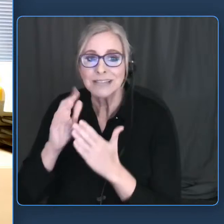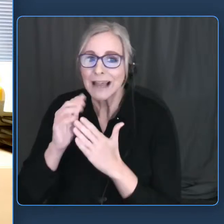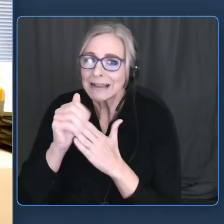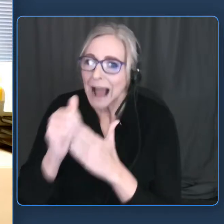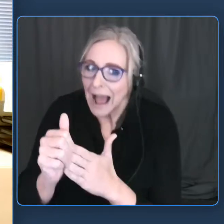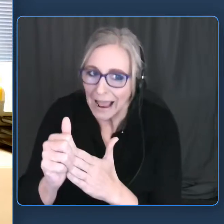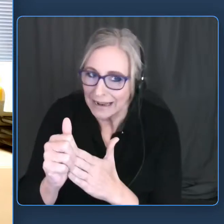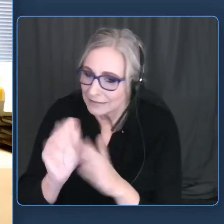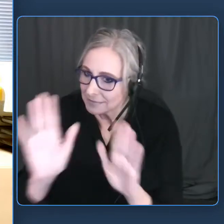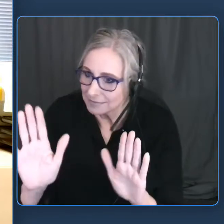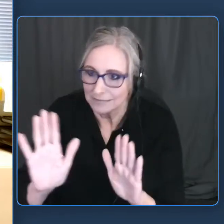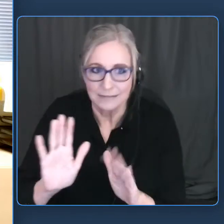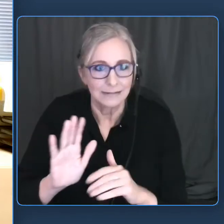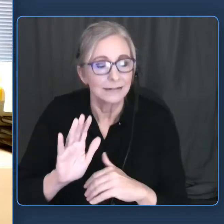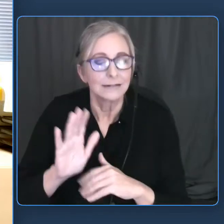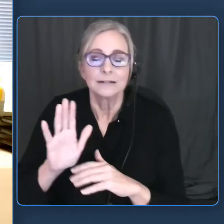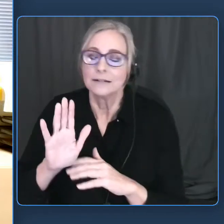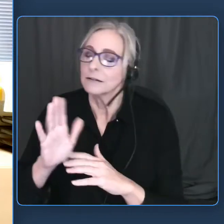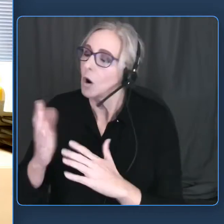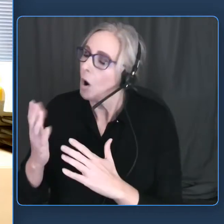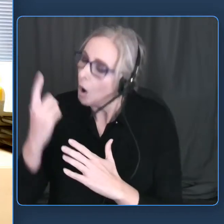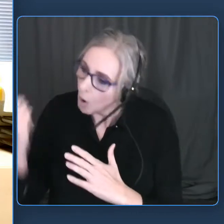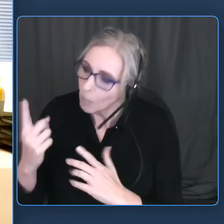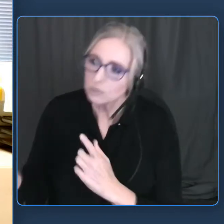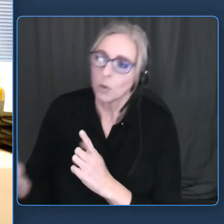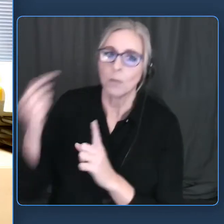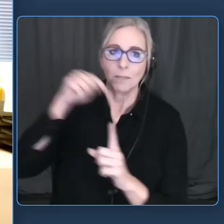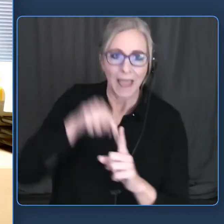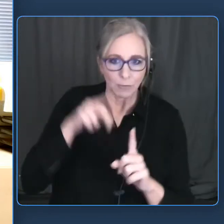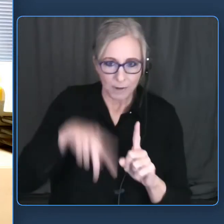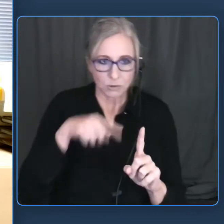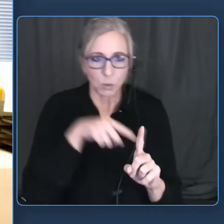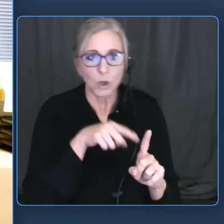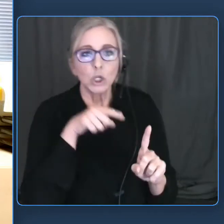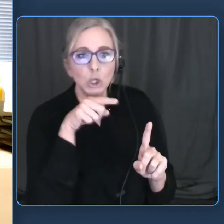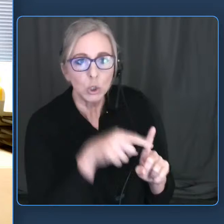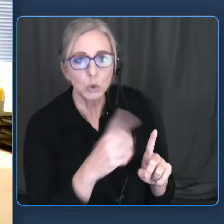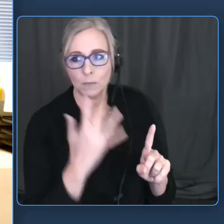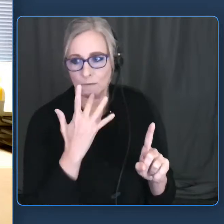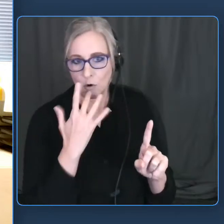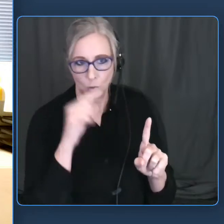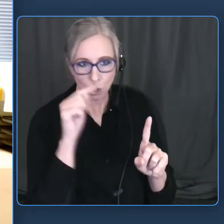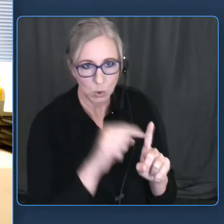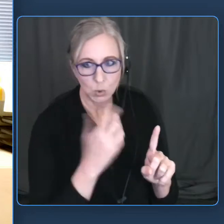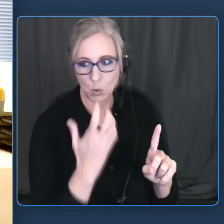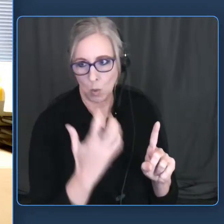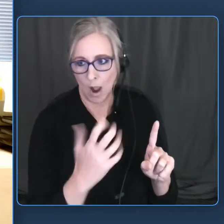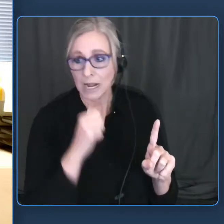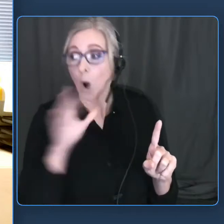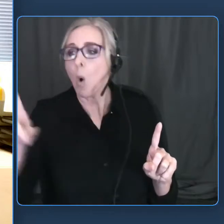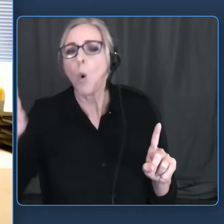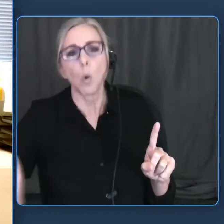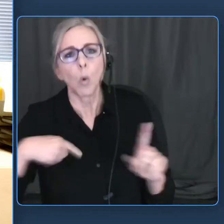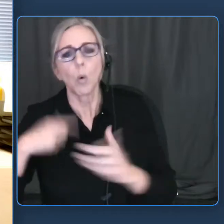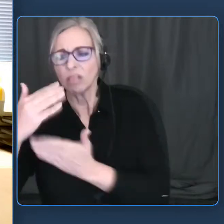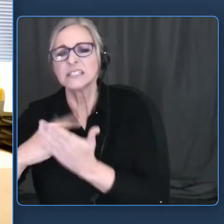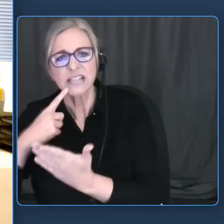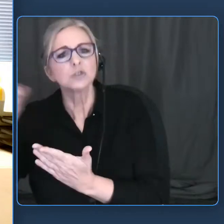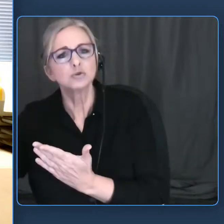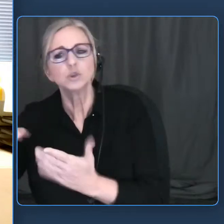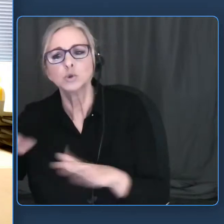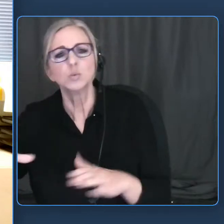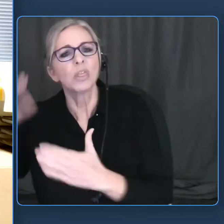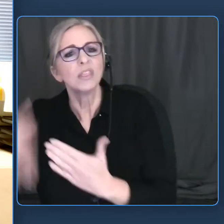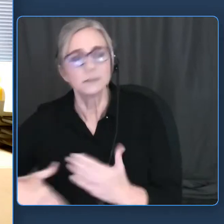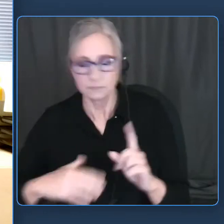guide. You always want to go back to the person you are working with and ask them for their